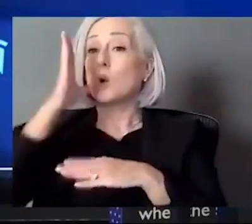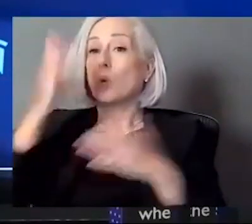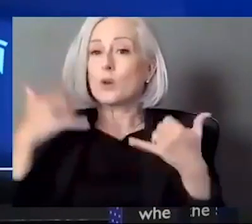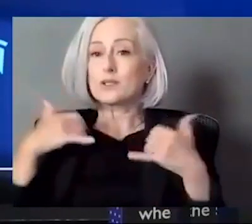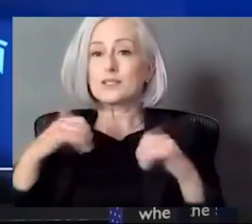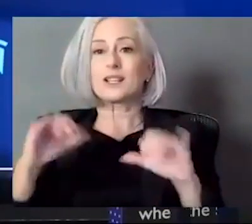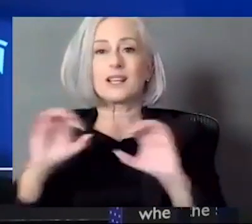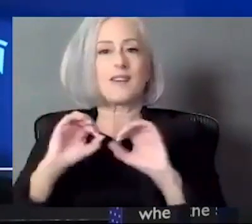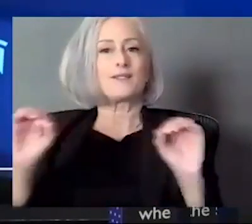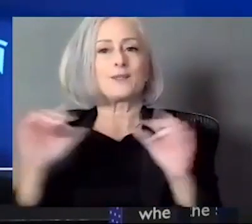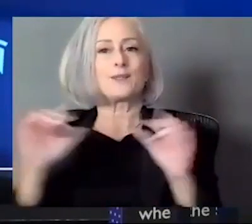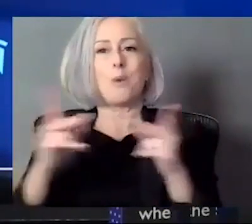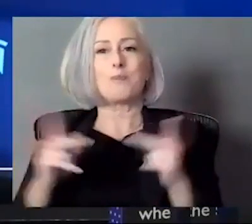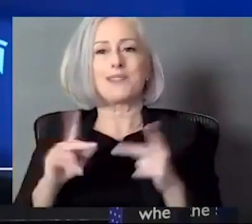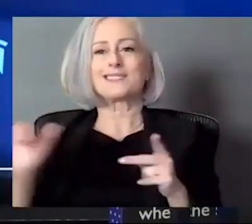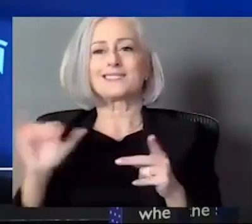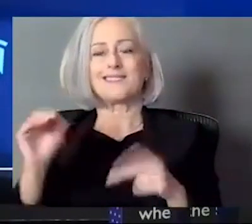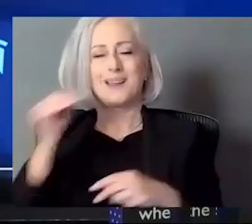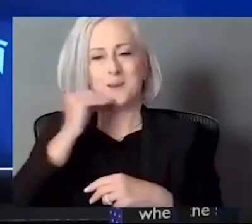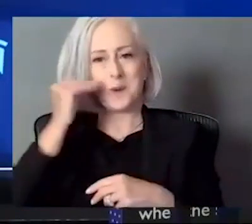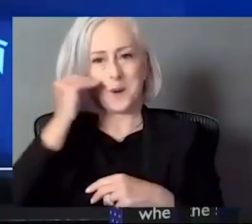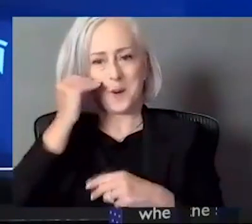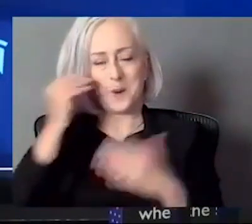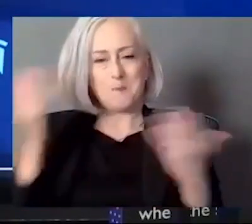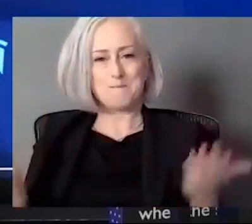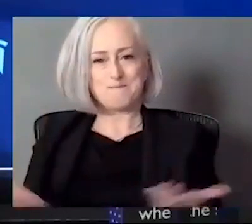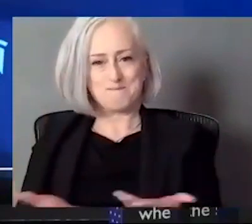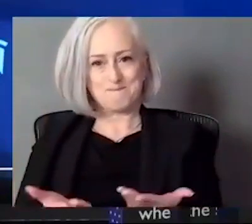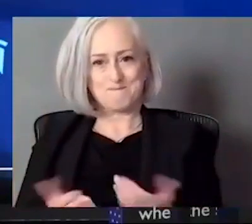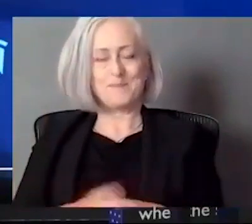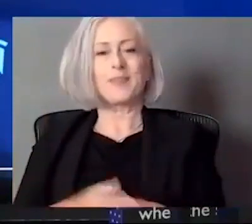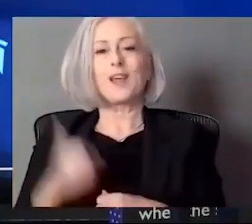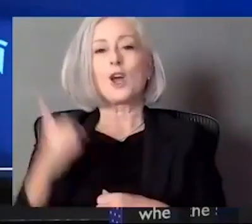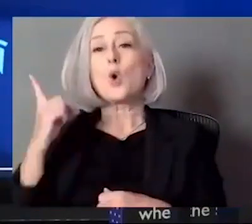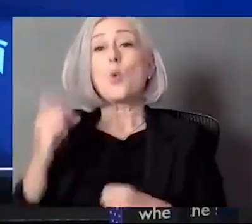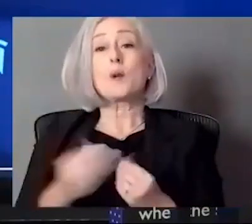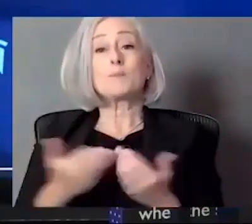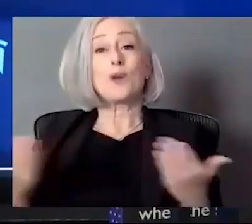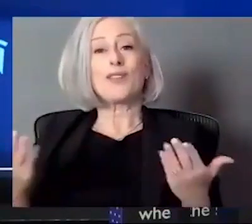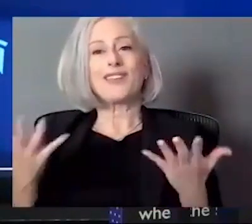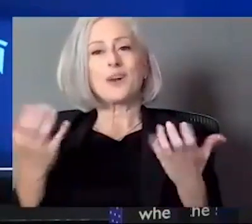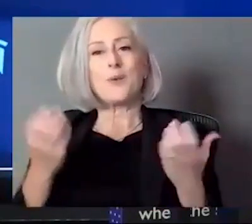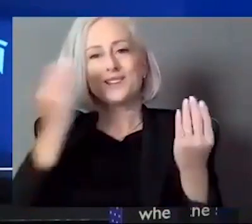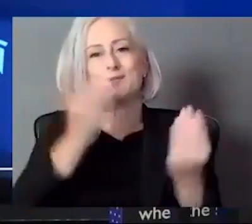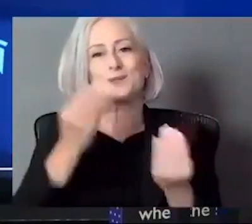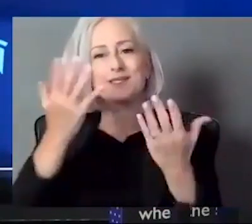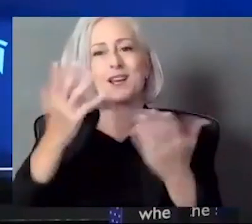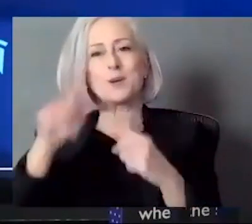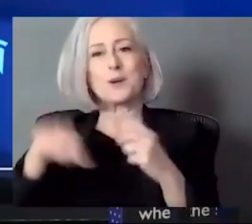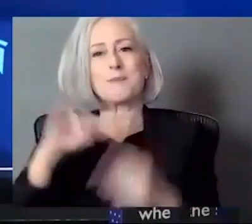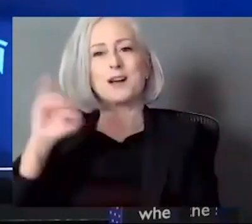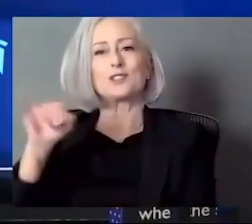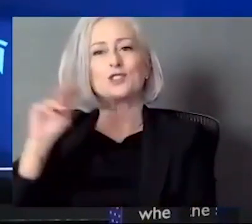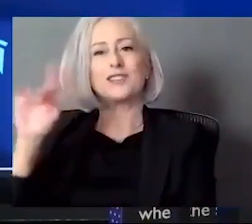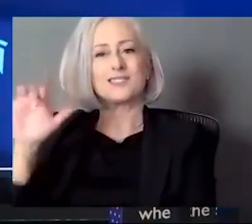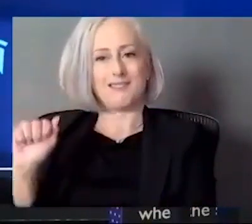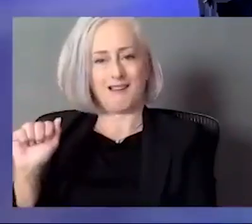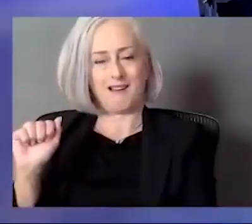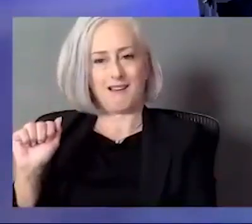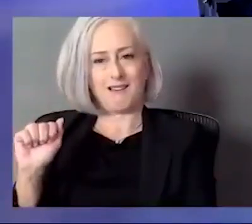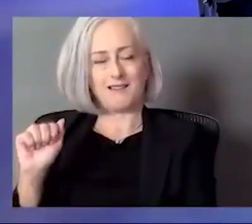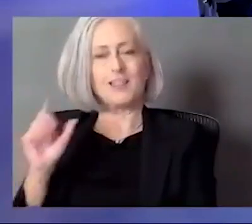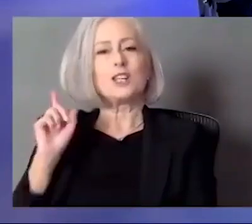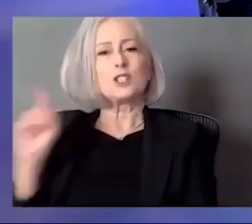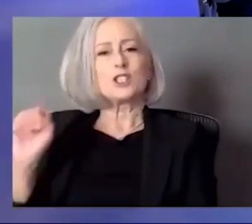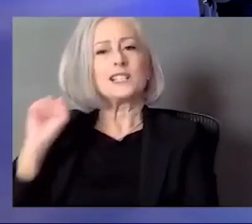home. Now, there's one more thing I want you to know about Jessica. Not only has she worked hard behind the